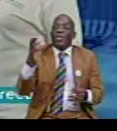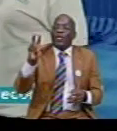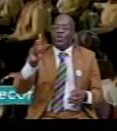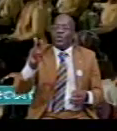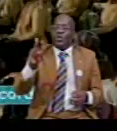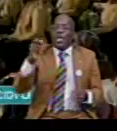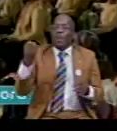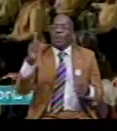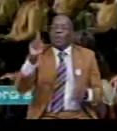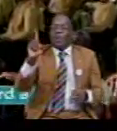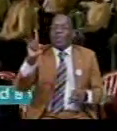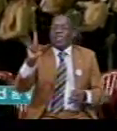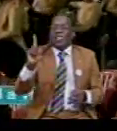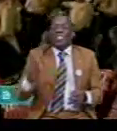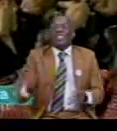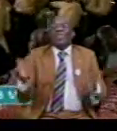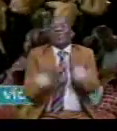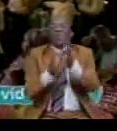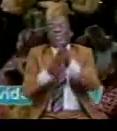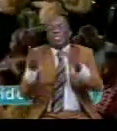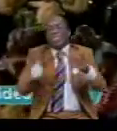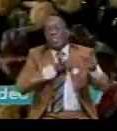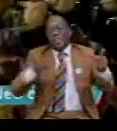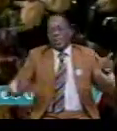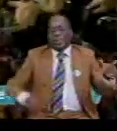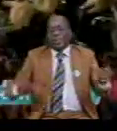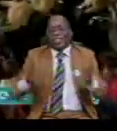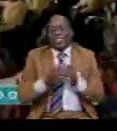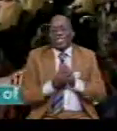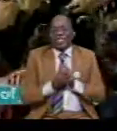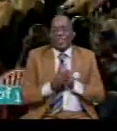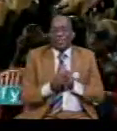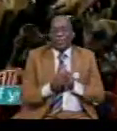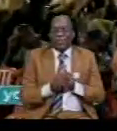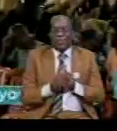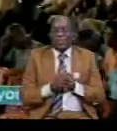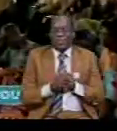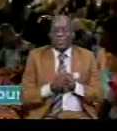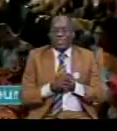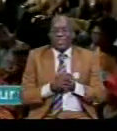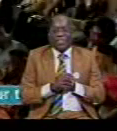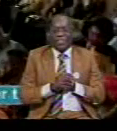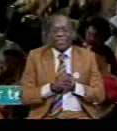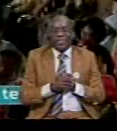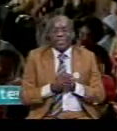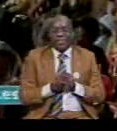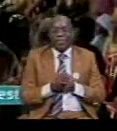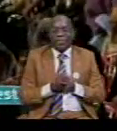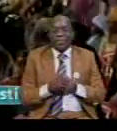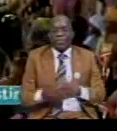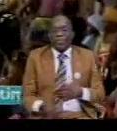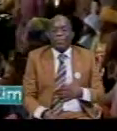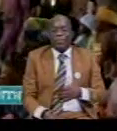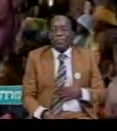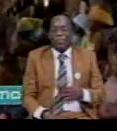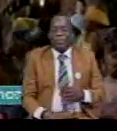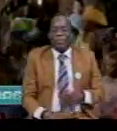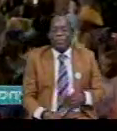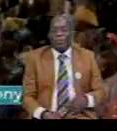kí aleluya o. Aleluya, Olúwa, mo dúpẹ́ o. She has testified, Mrs. Sherifat